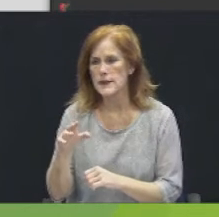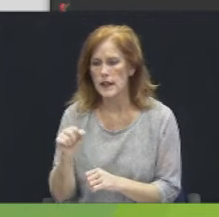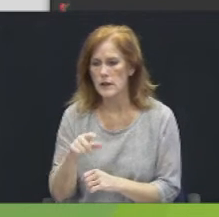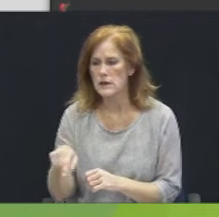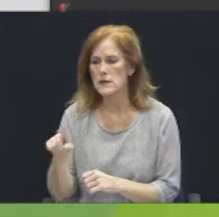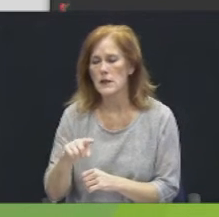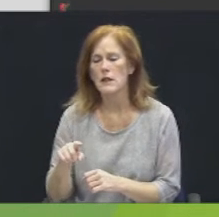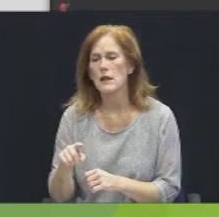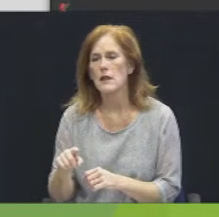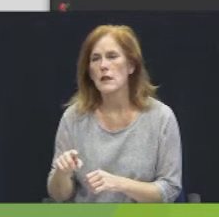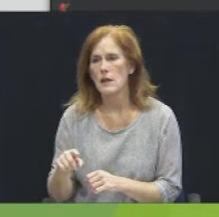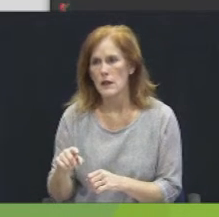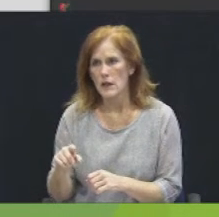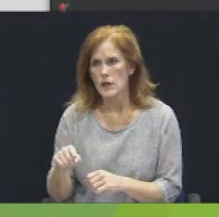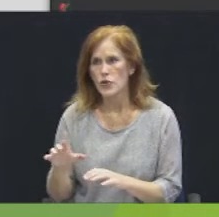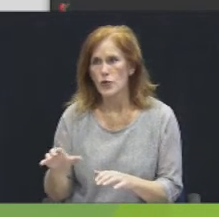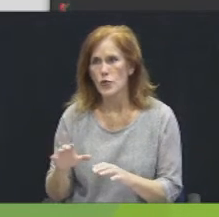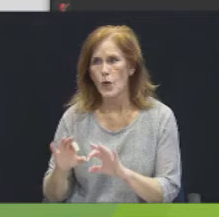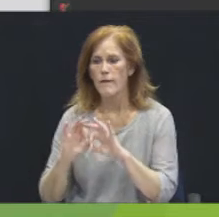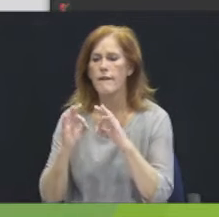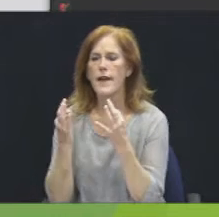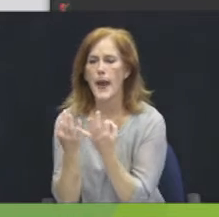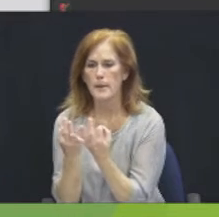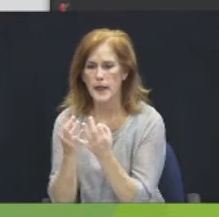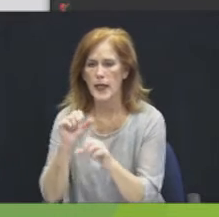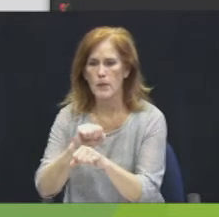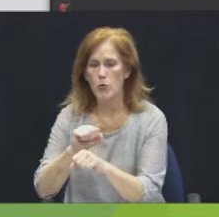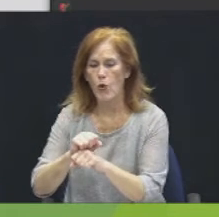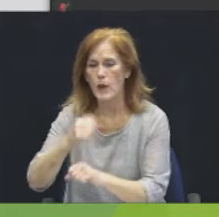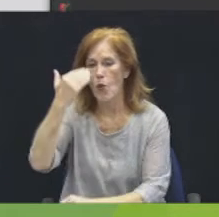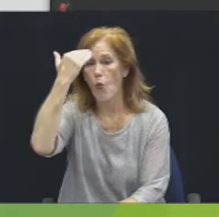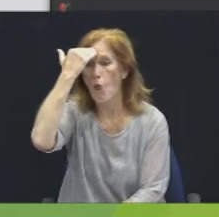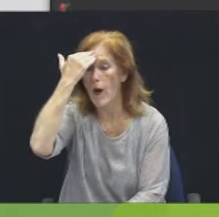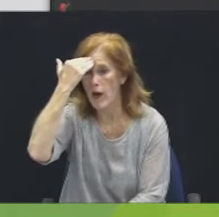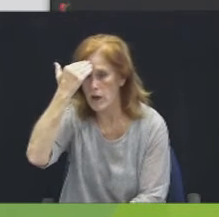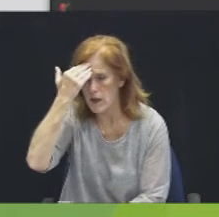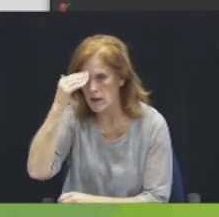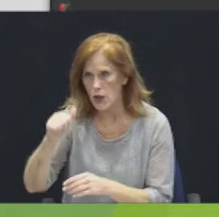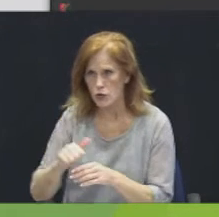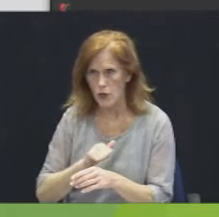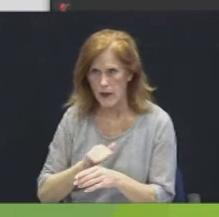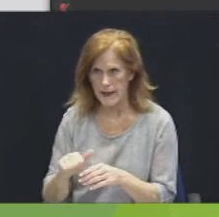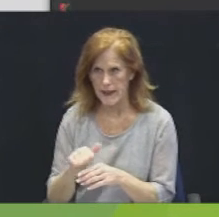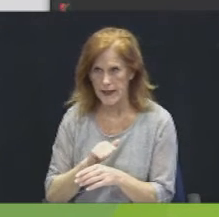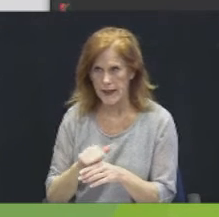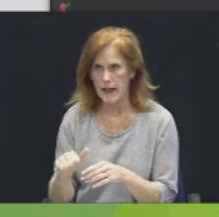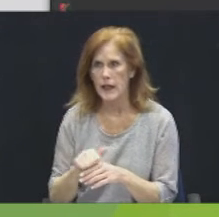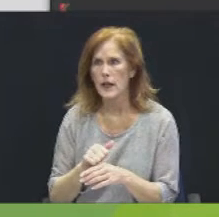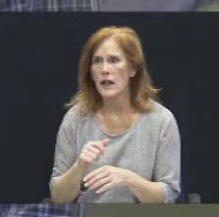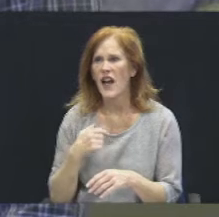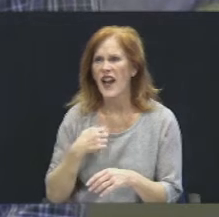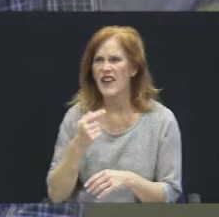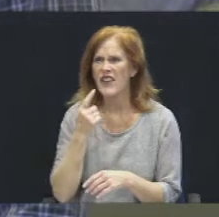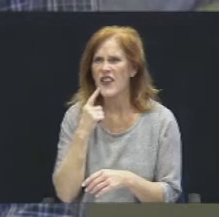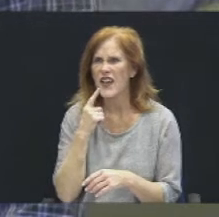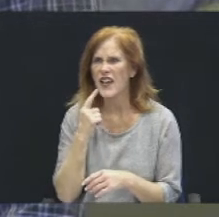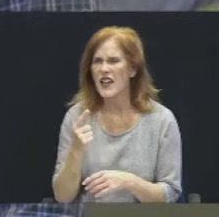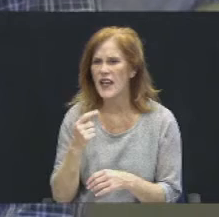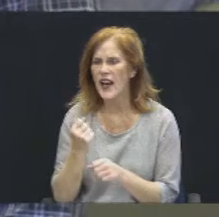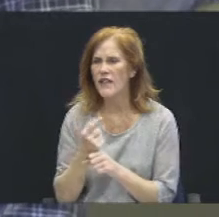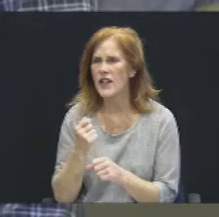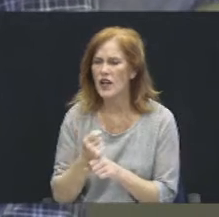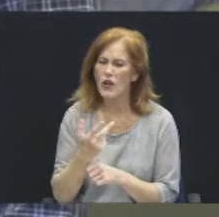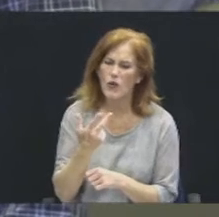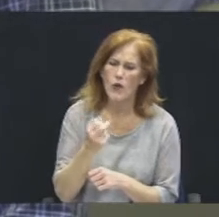do the Family Employment Awareness Training or FEET training. They do it, I think, 3 or 4 times a